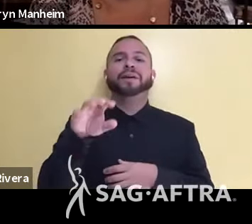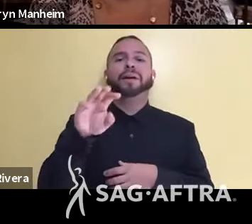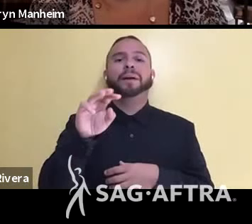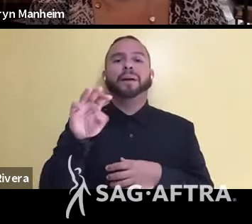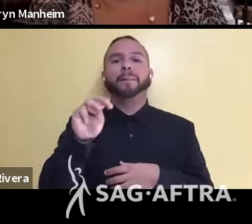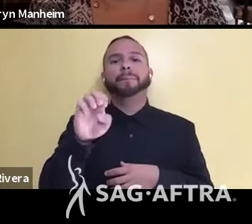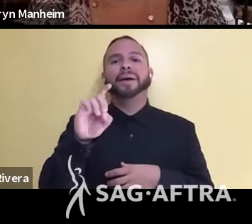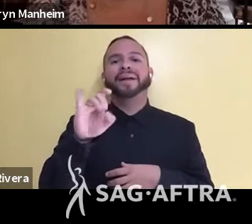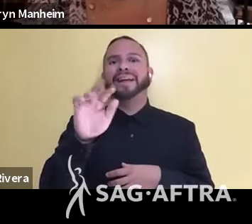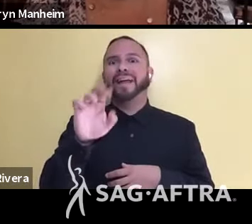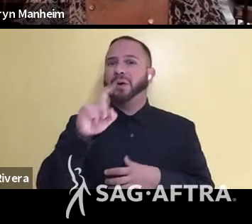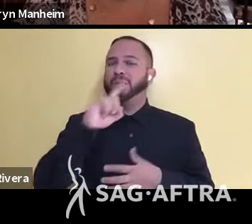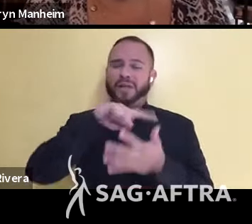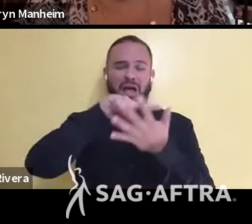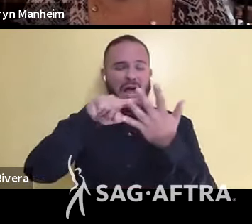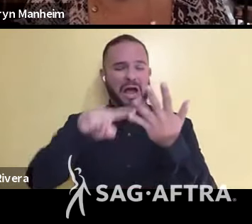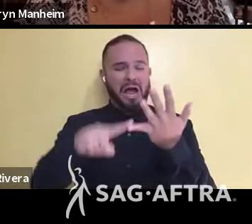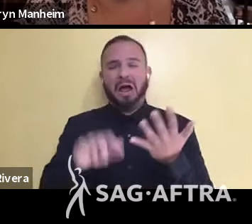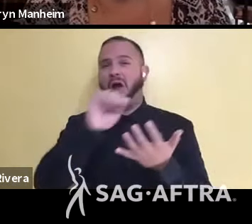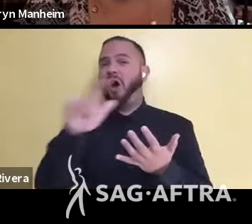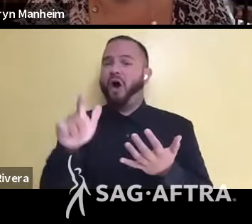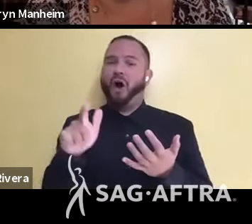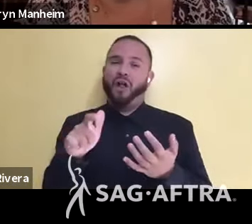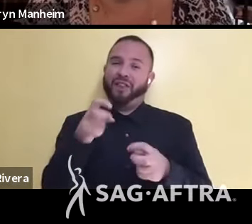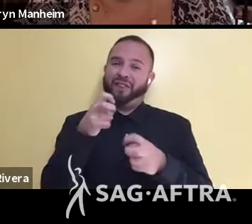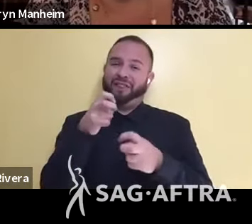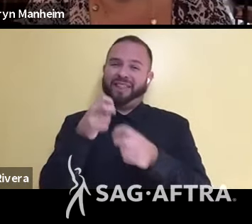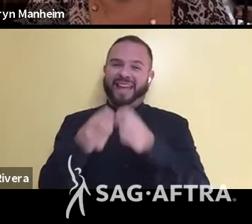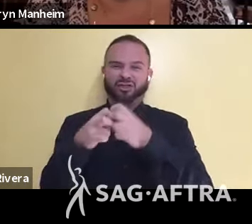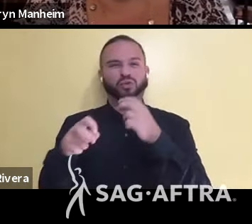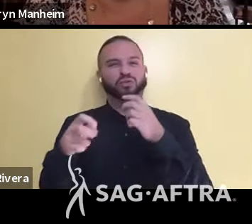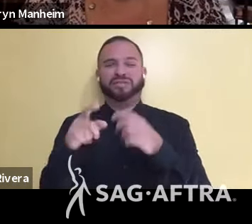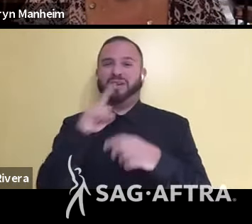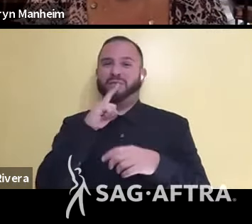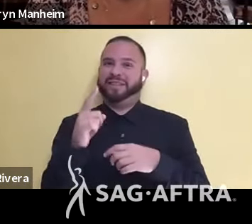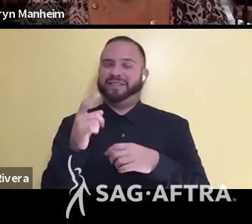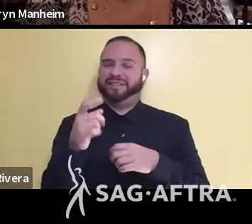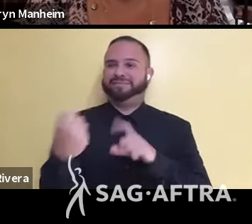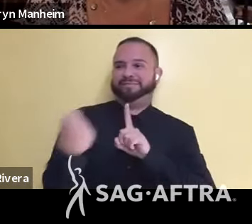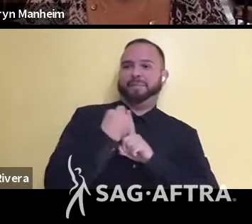issues that touch our members. In addition,